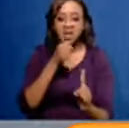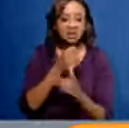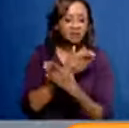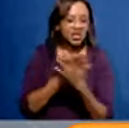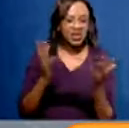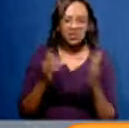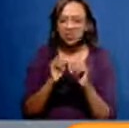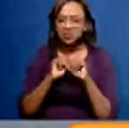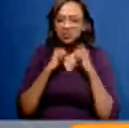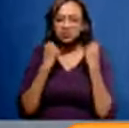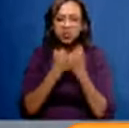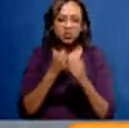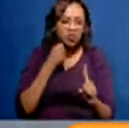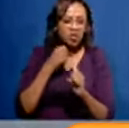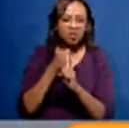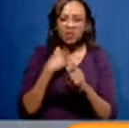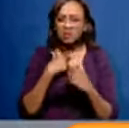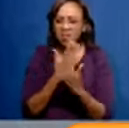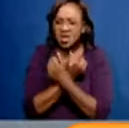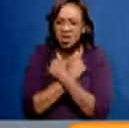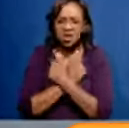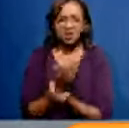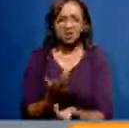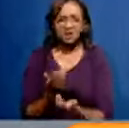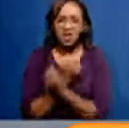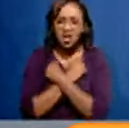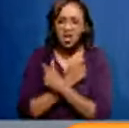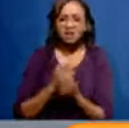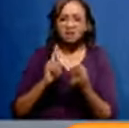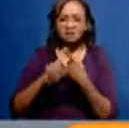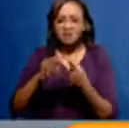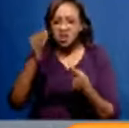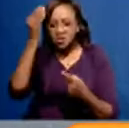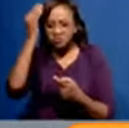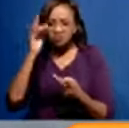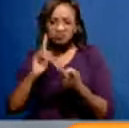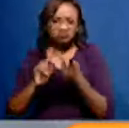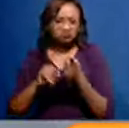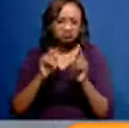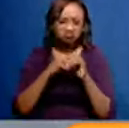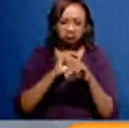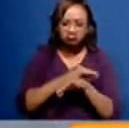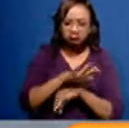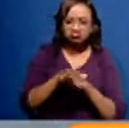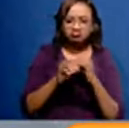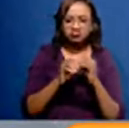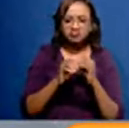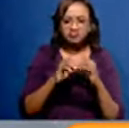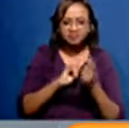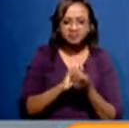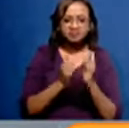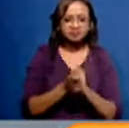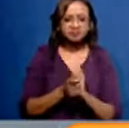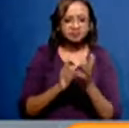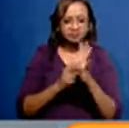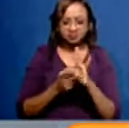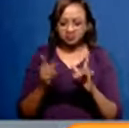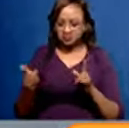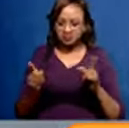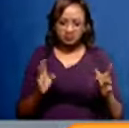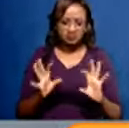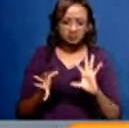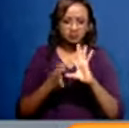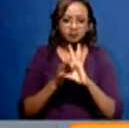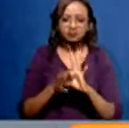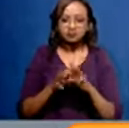and societal impact, what are the big ticket items? It's higher education and it's climate change. So I think there is certainly a continuum between the two. And what